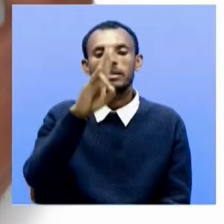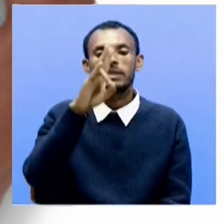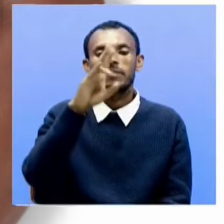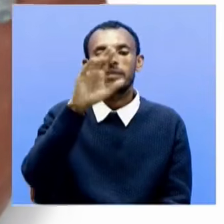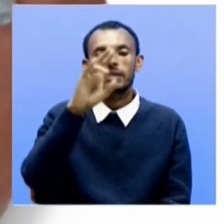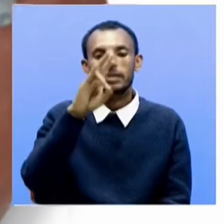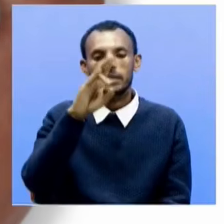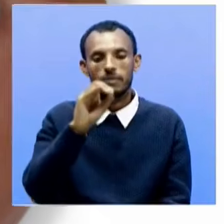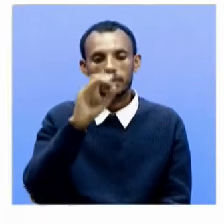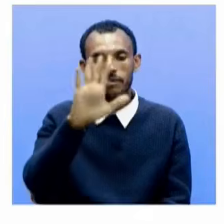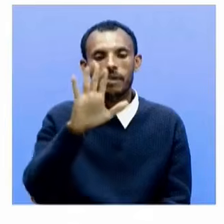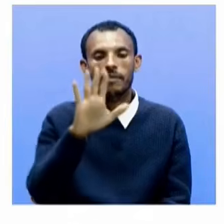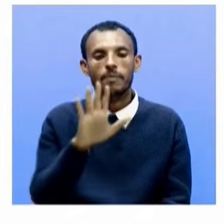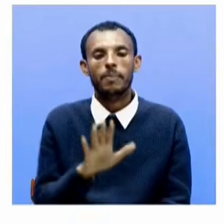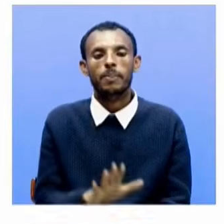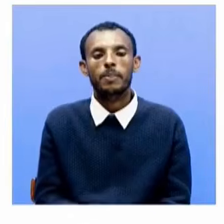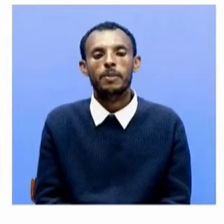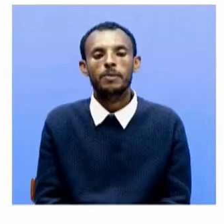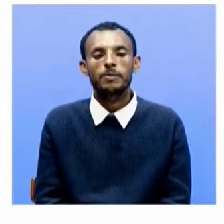75